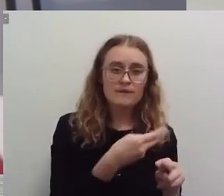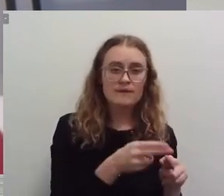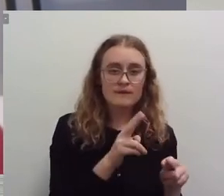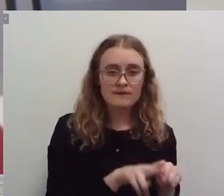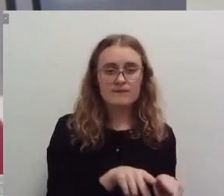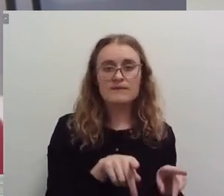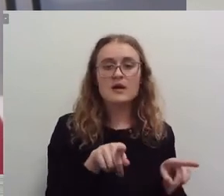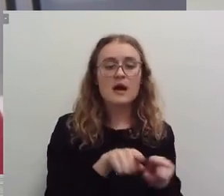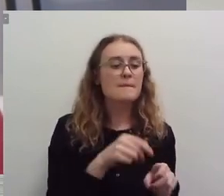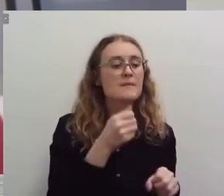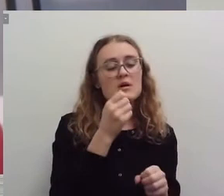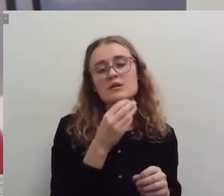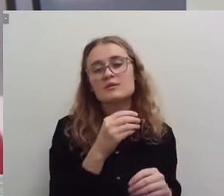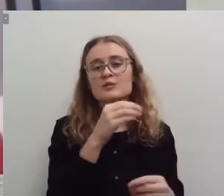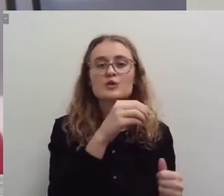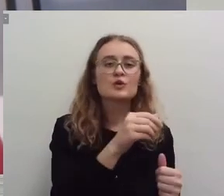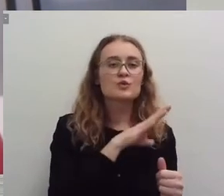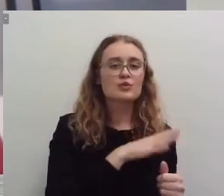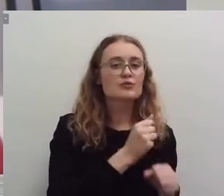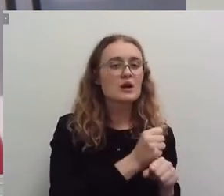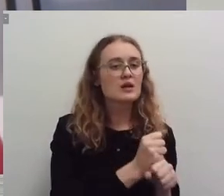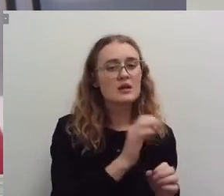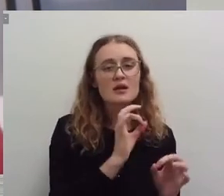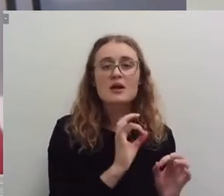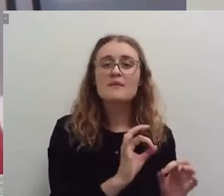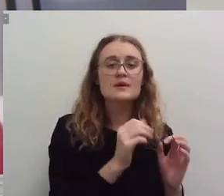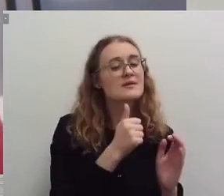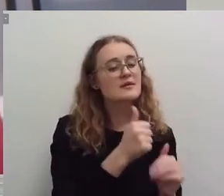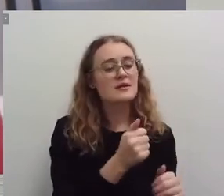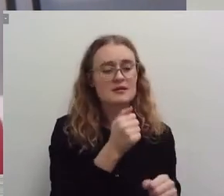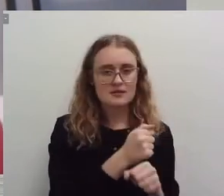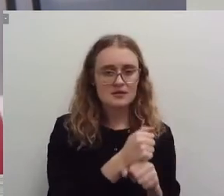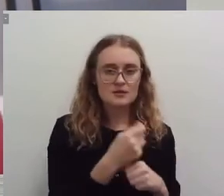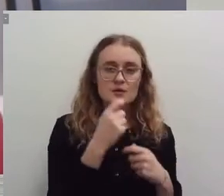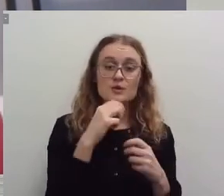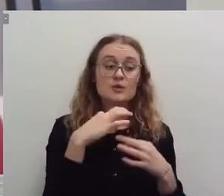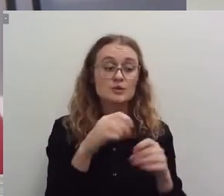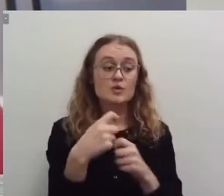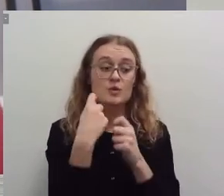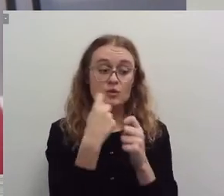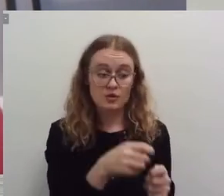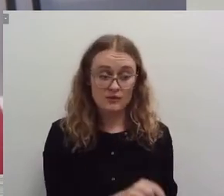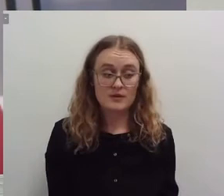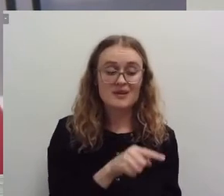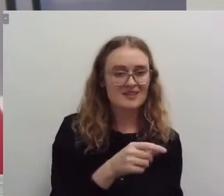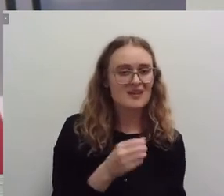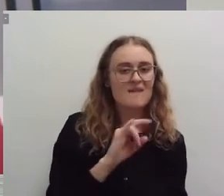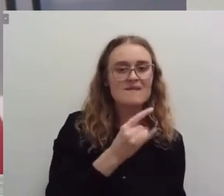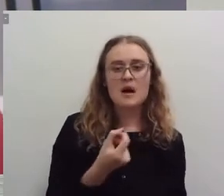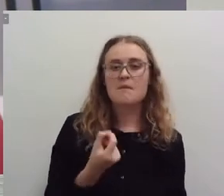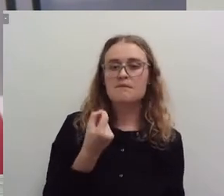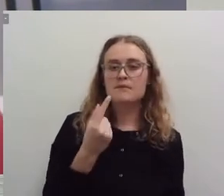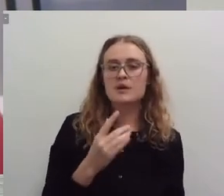limiting in that sense, that only the ones who do good can come and join our organization or even come to workshops with us.